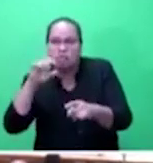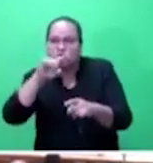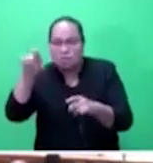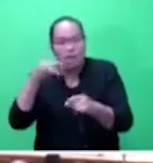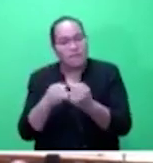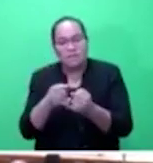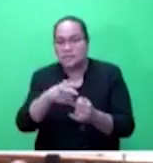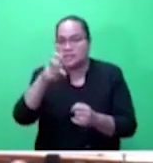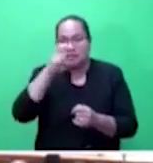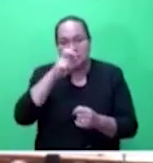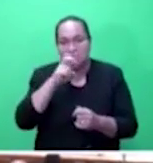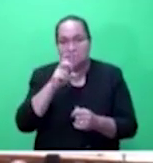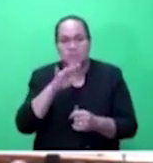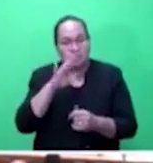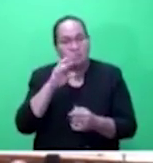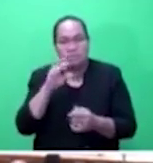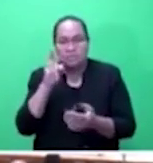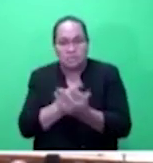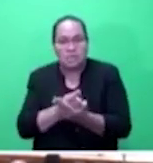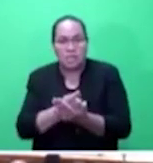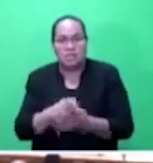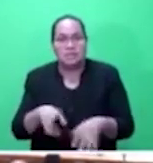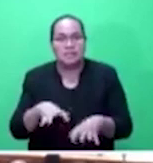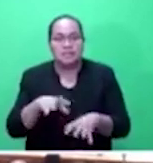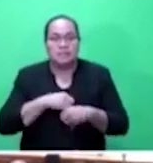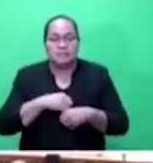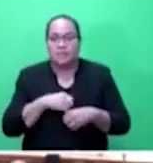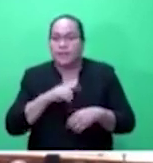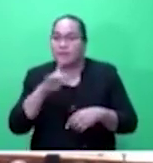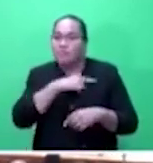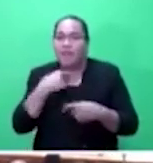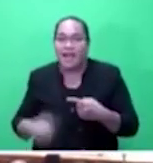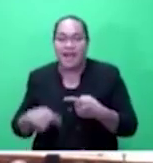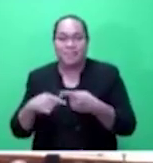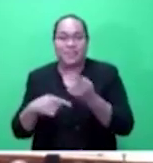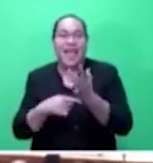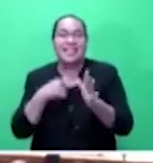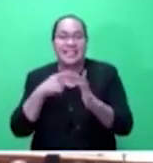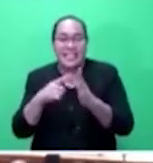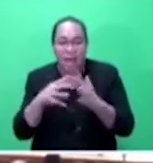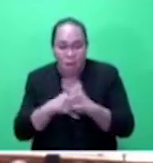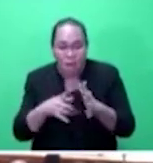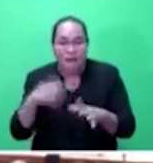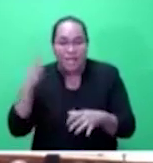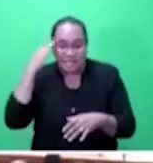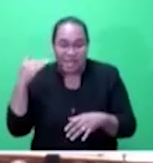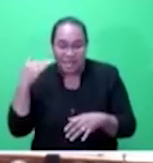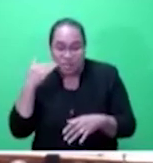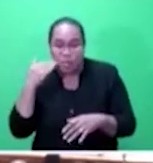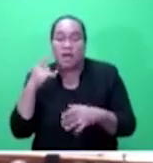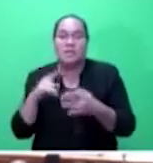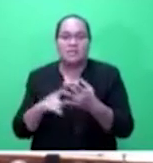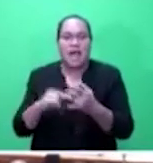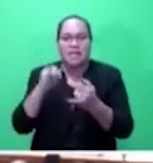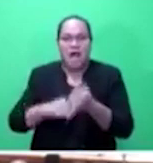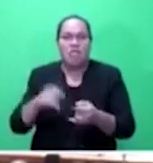like South Korea, Taiwan, and even China are proving that global and national containment measures can actually work.